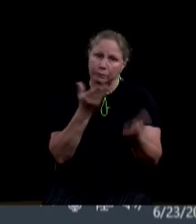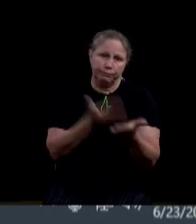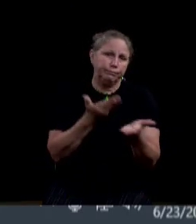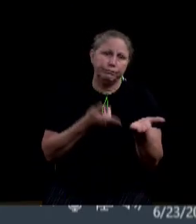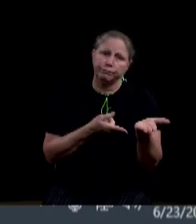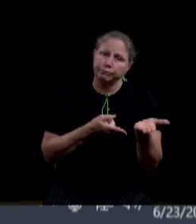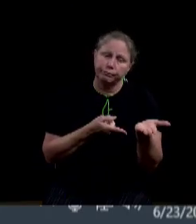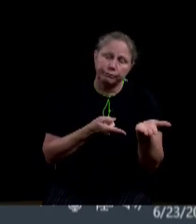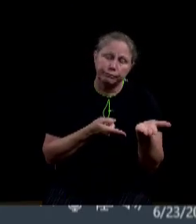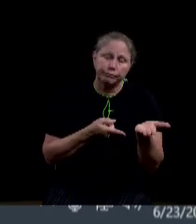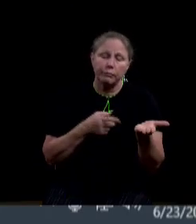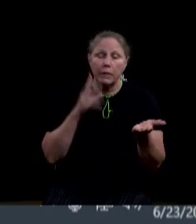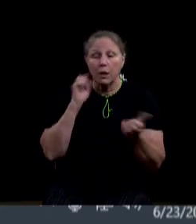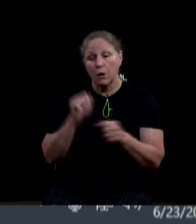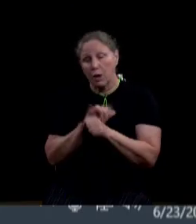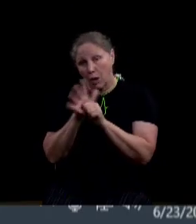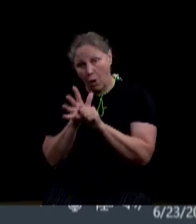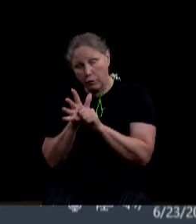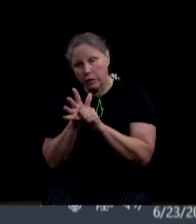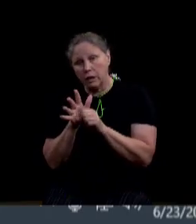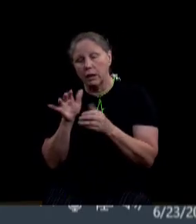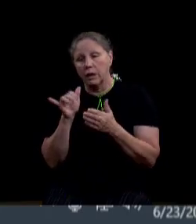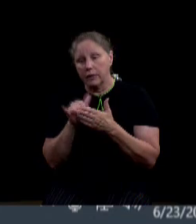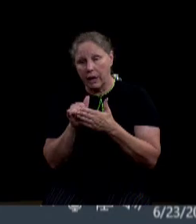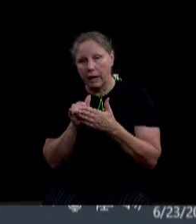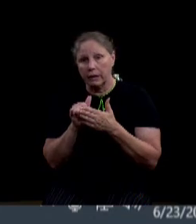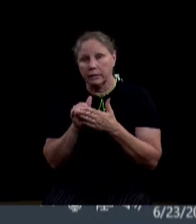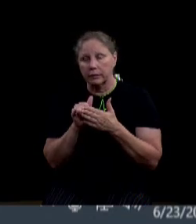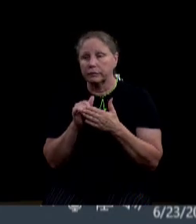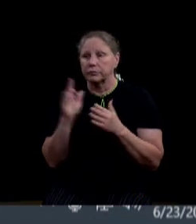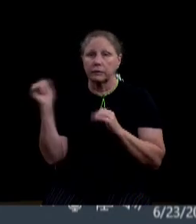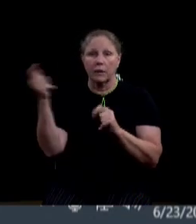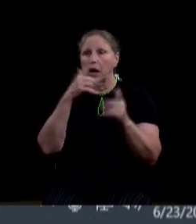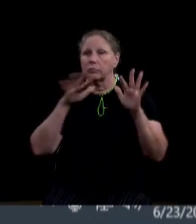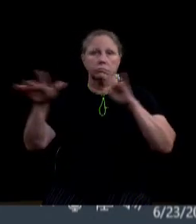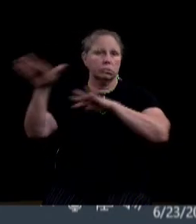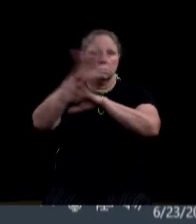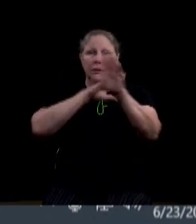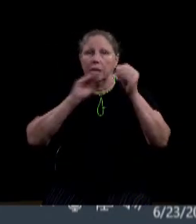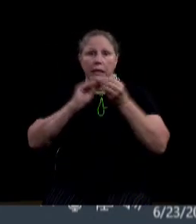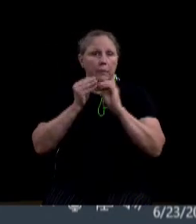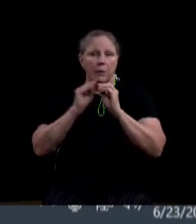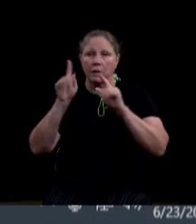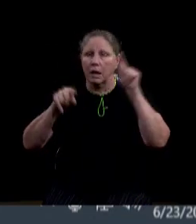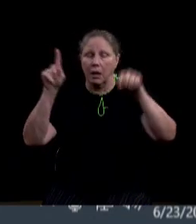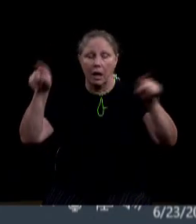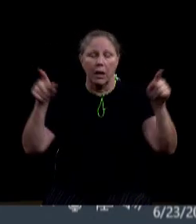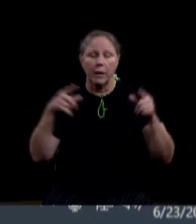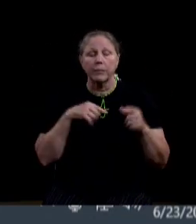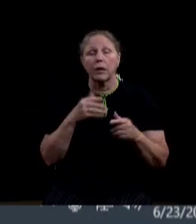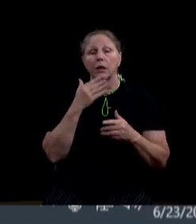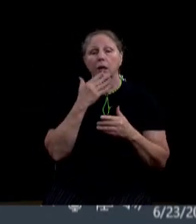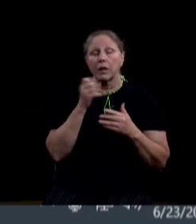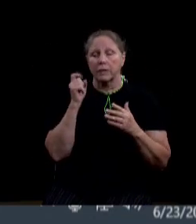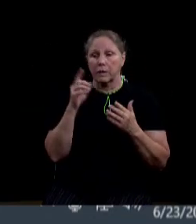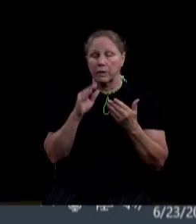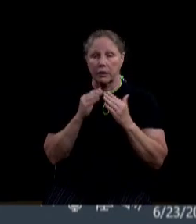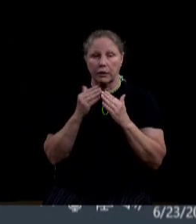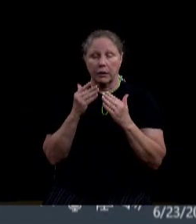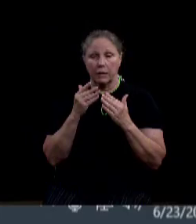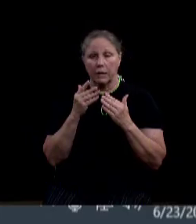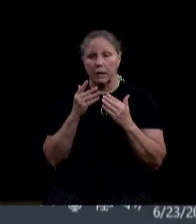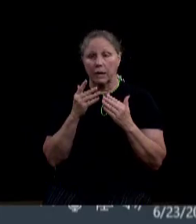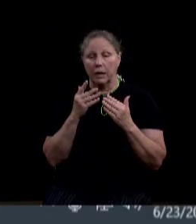there. A&M, CDC, they're all over the place. The good studies are all over as far as the benefits or what we can do to